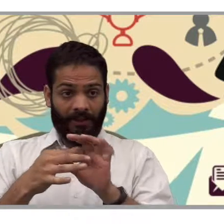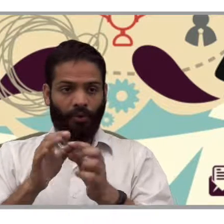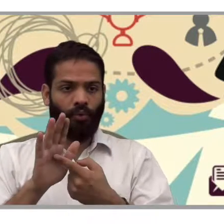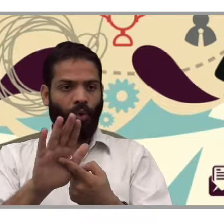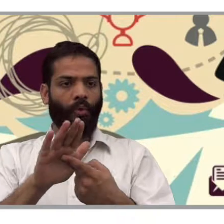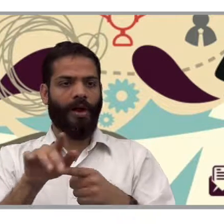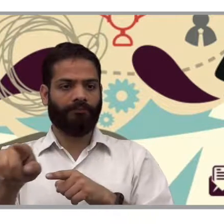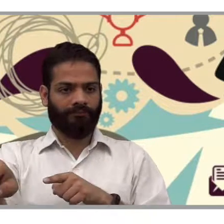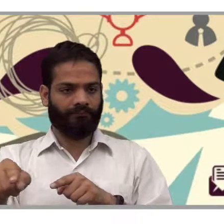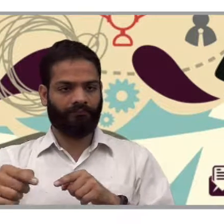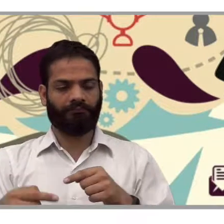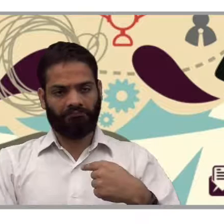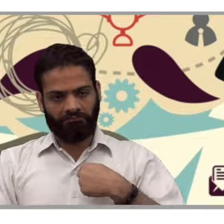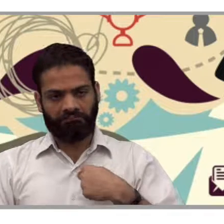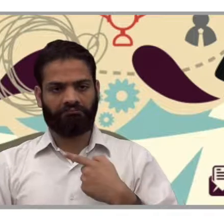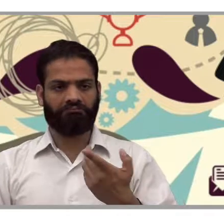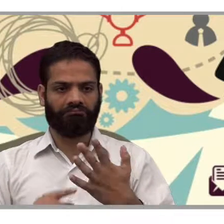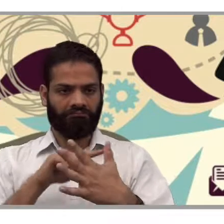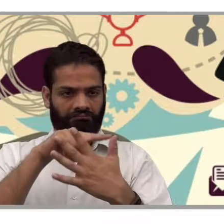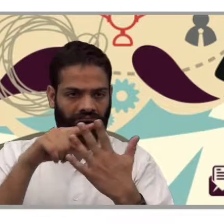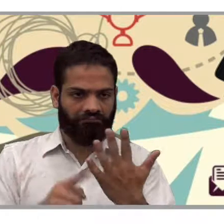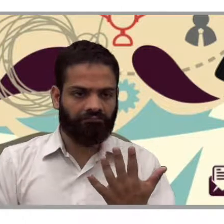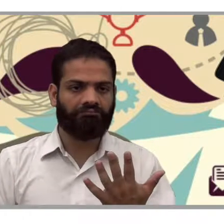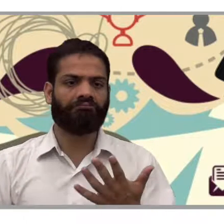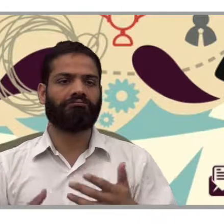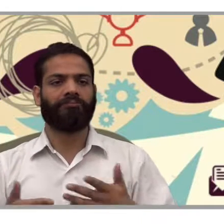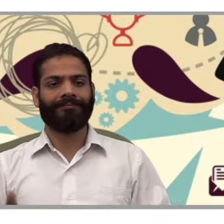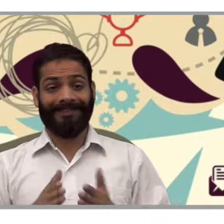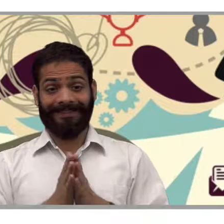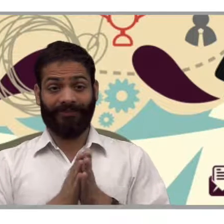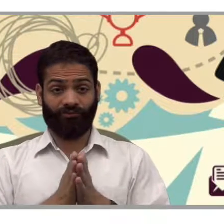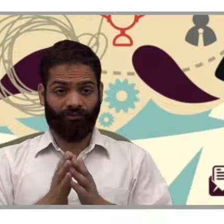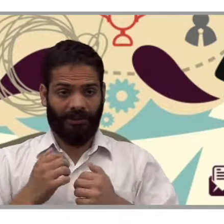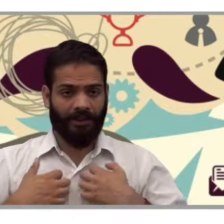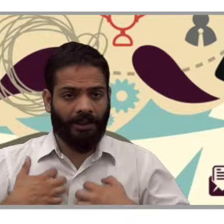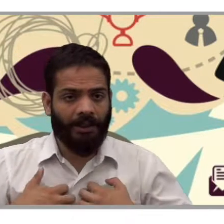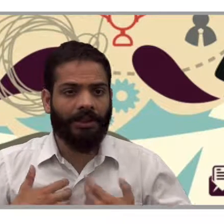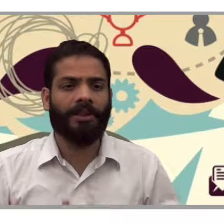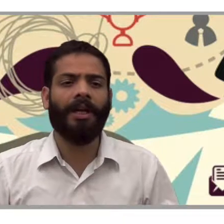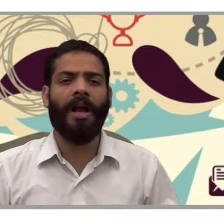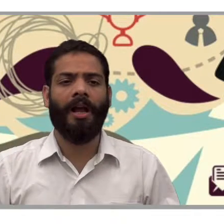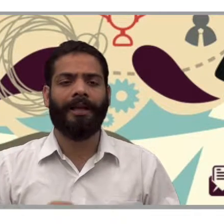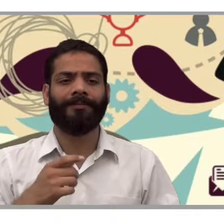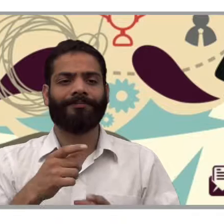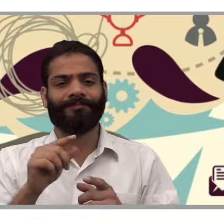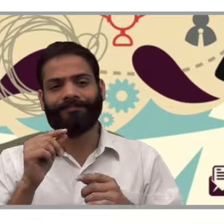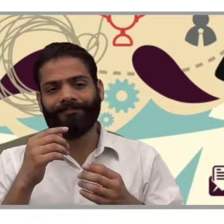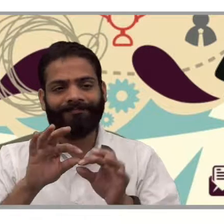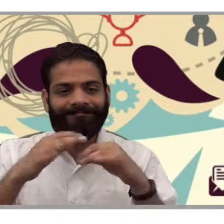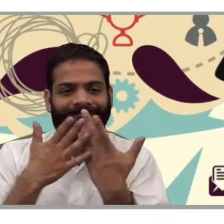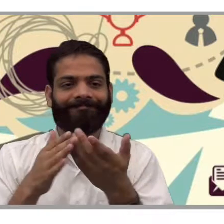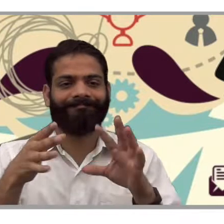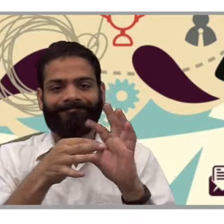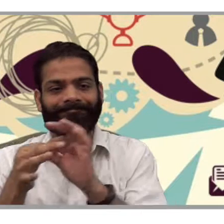Interestingly, in kinship relations and inalienable possession, POSS is optional,